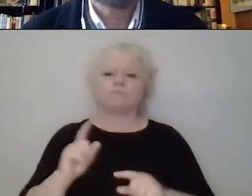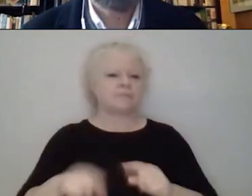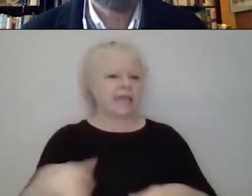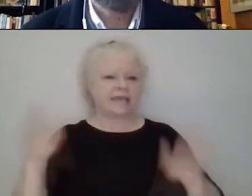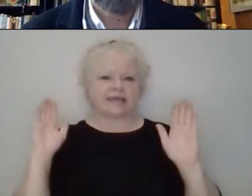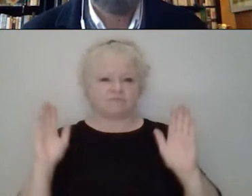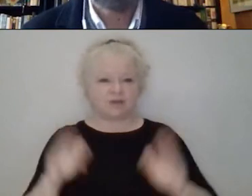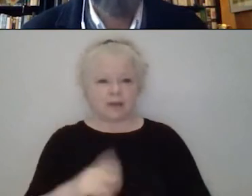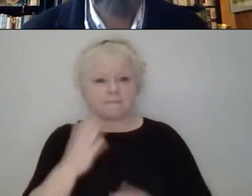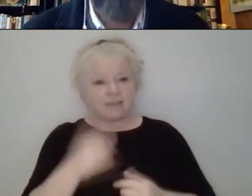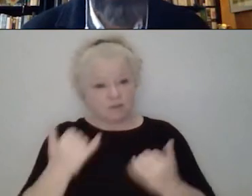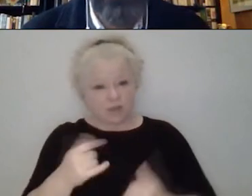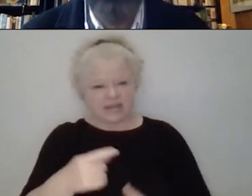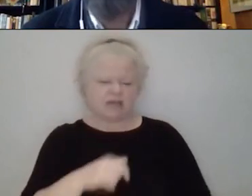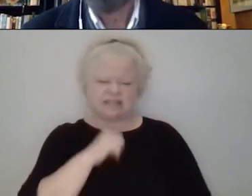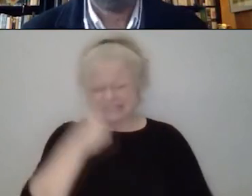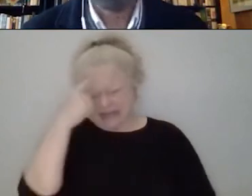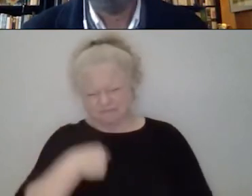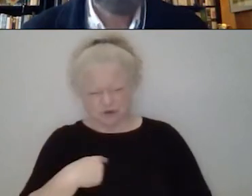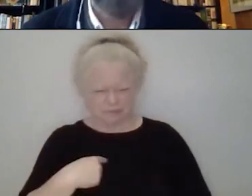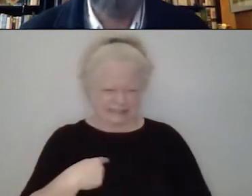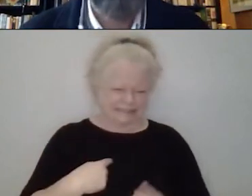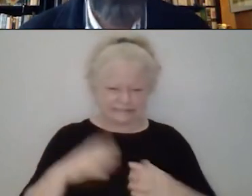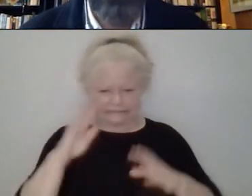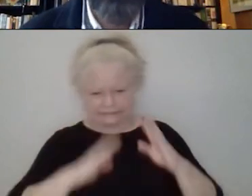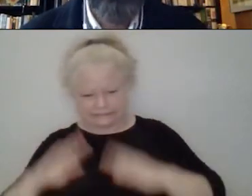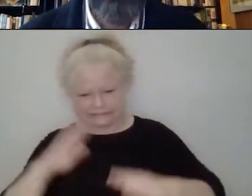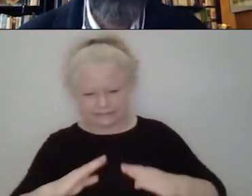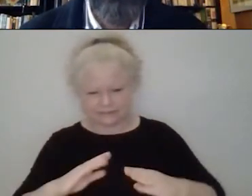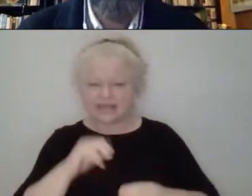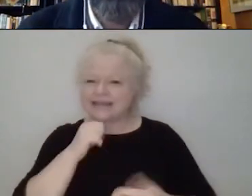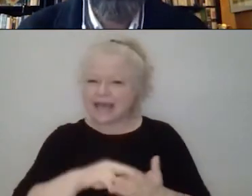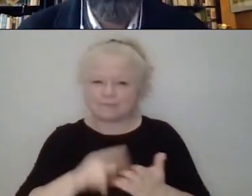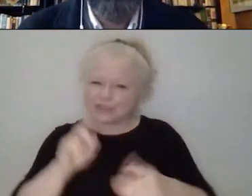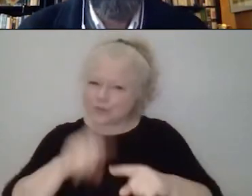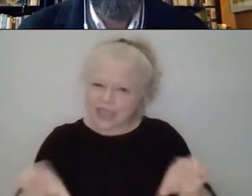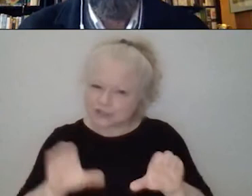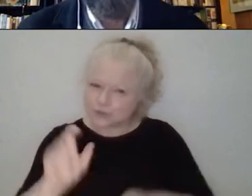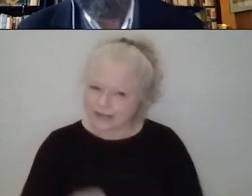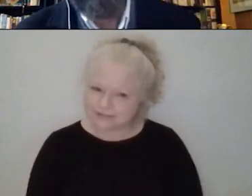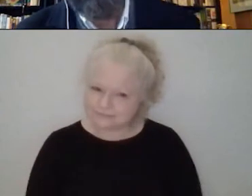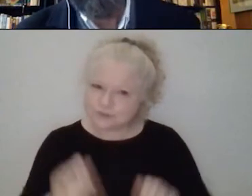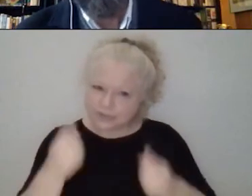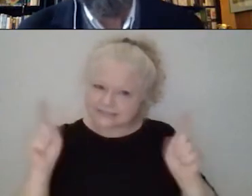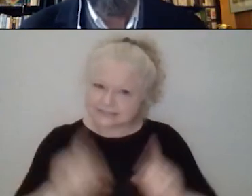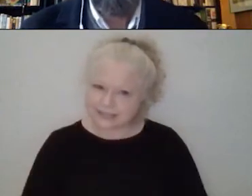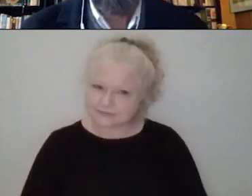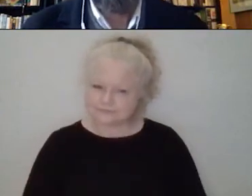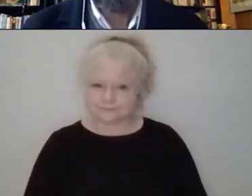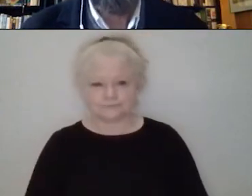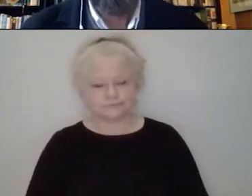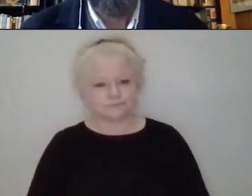though you might be telling yourself, this is not for me, right, doesn't mean that you cannot do it. Right. And do you sort of remember, because,